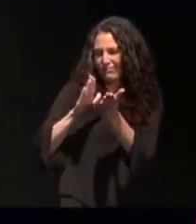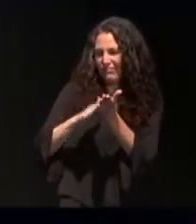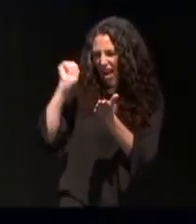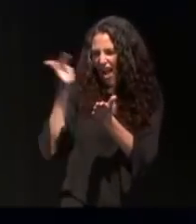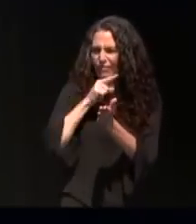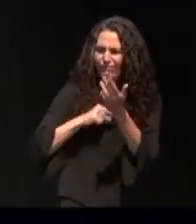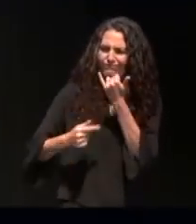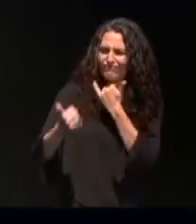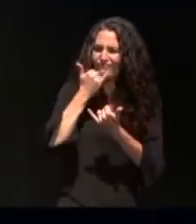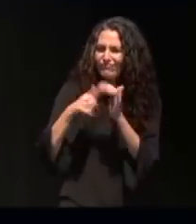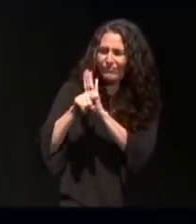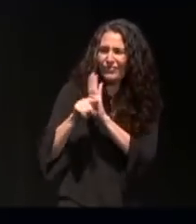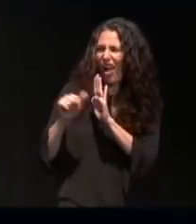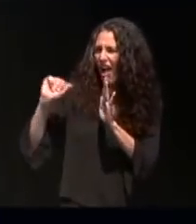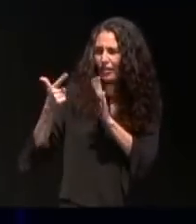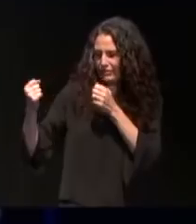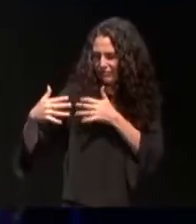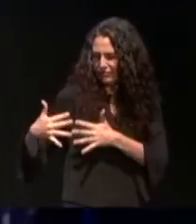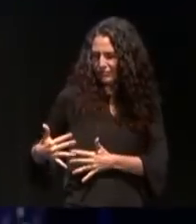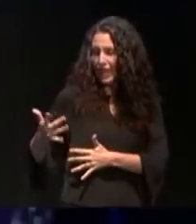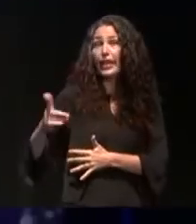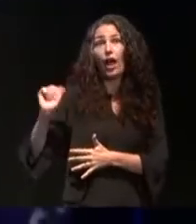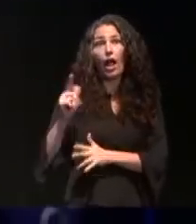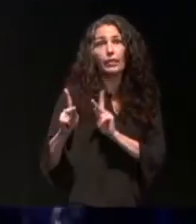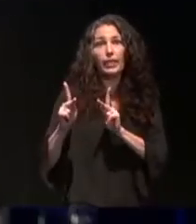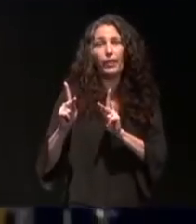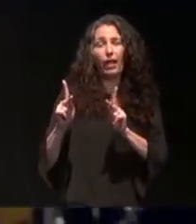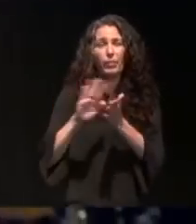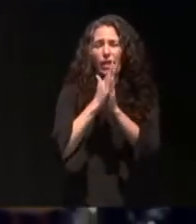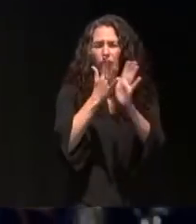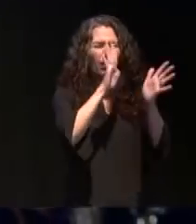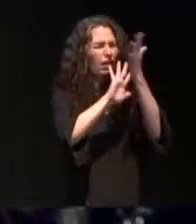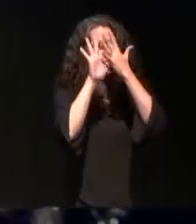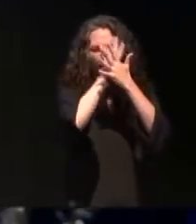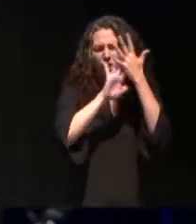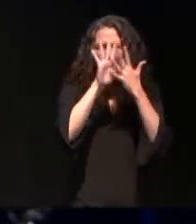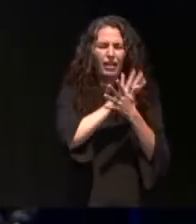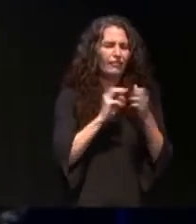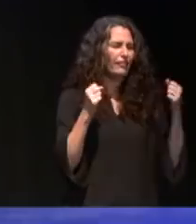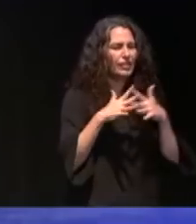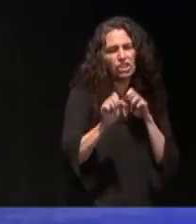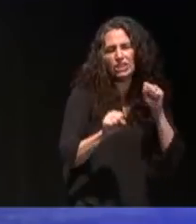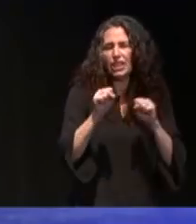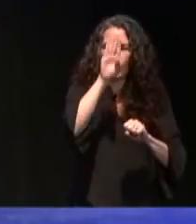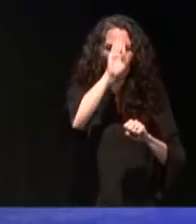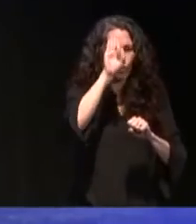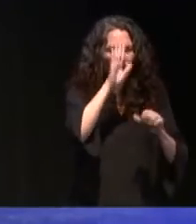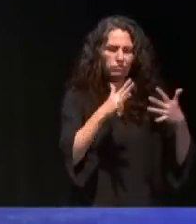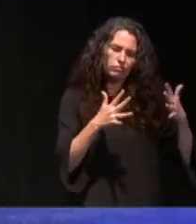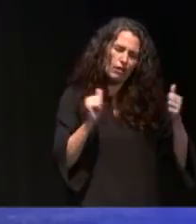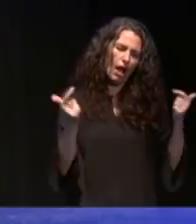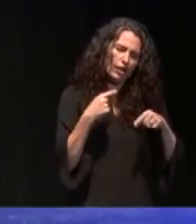narratives of what to be afraid of until everyone has gone blind with fear and doubt and worry and anxiety and